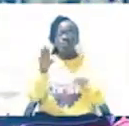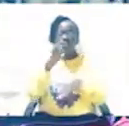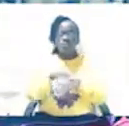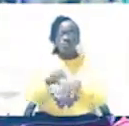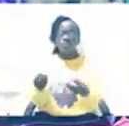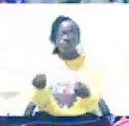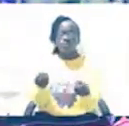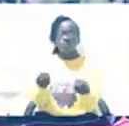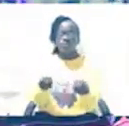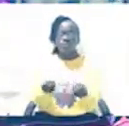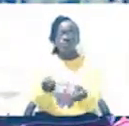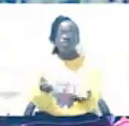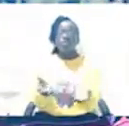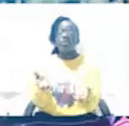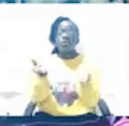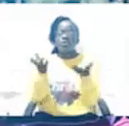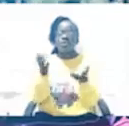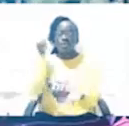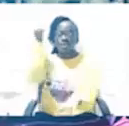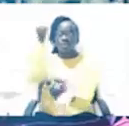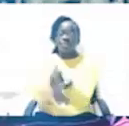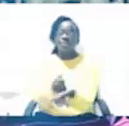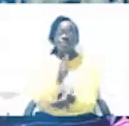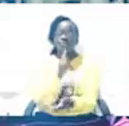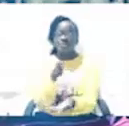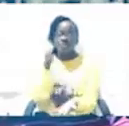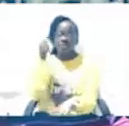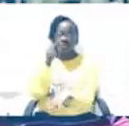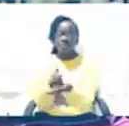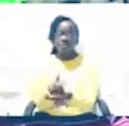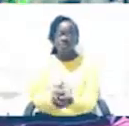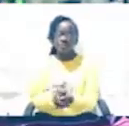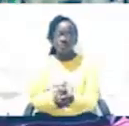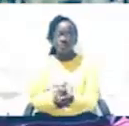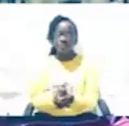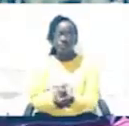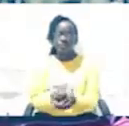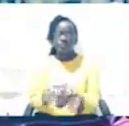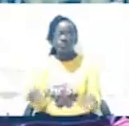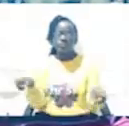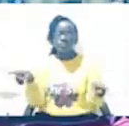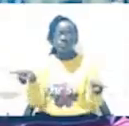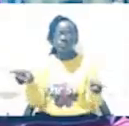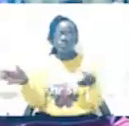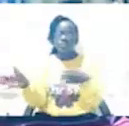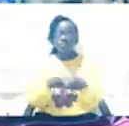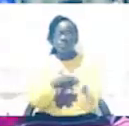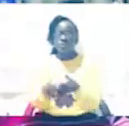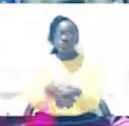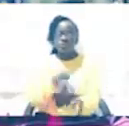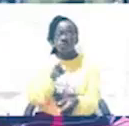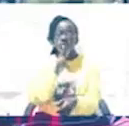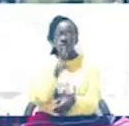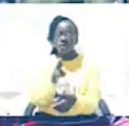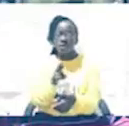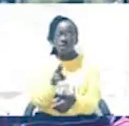You want to shout Amen, shout it. Amen. But notwithstanding, wherever you are and you are hearing my voice,